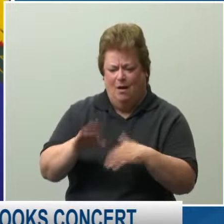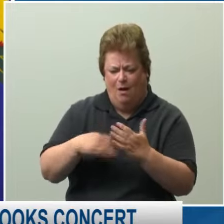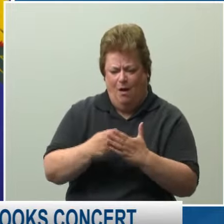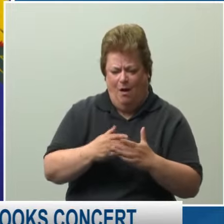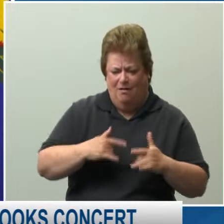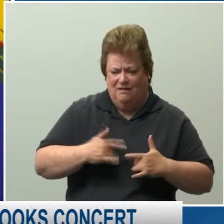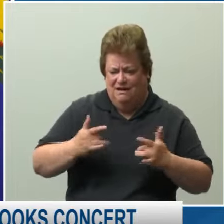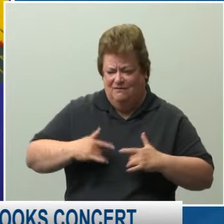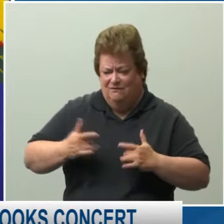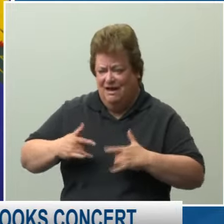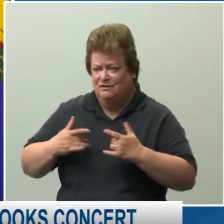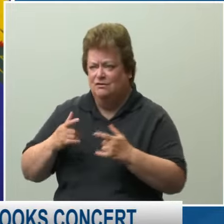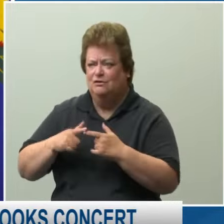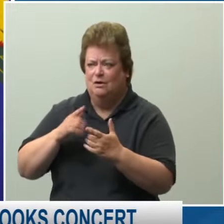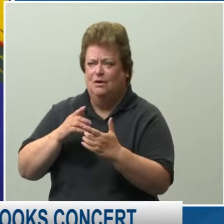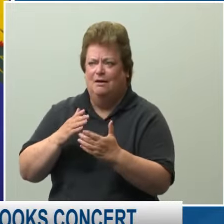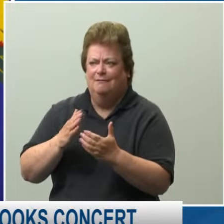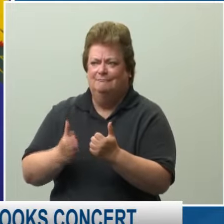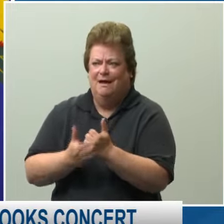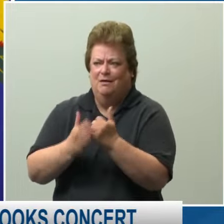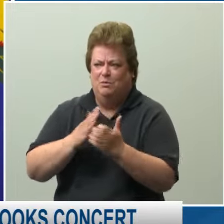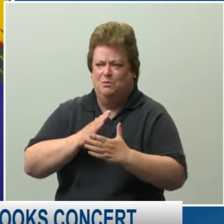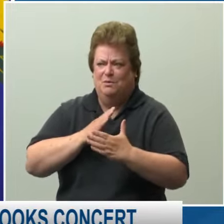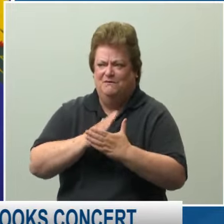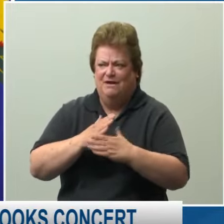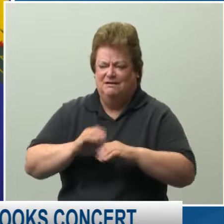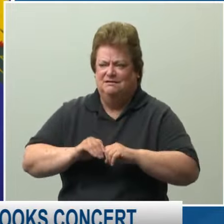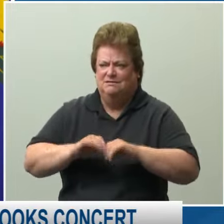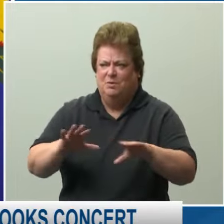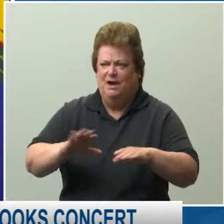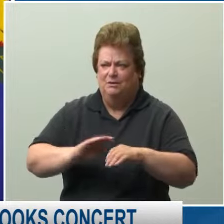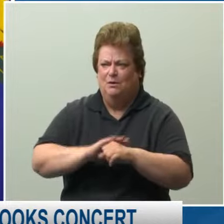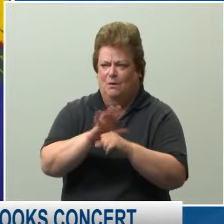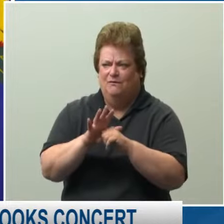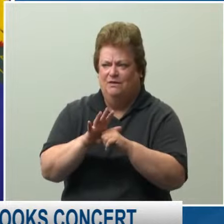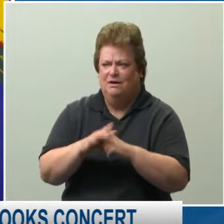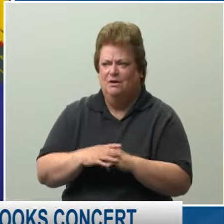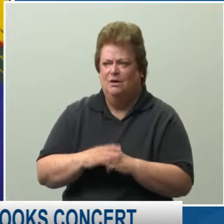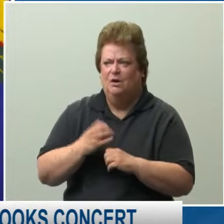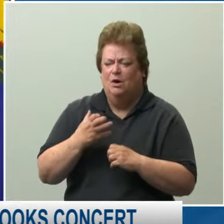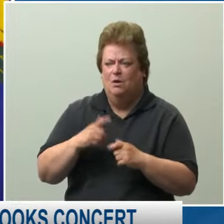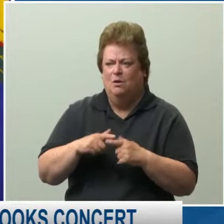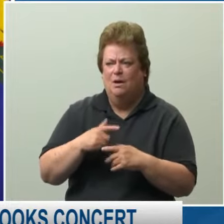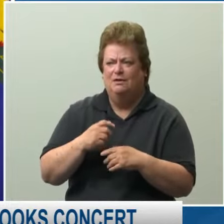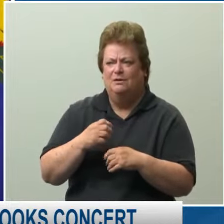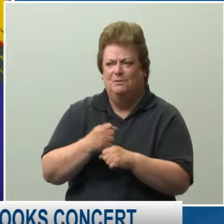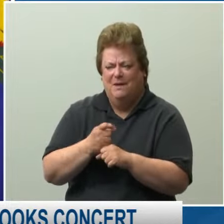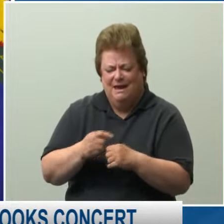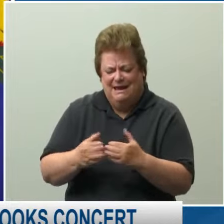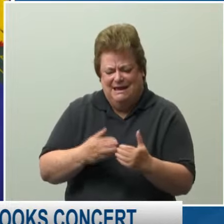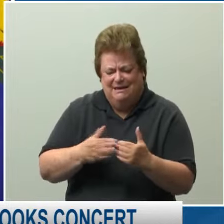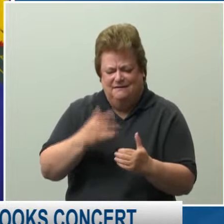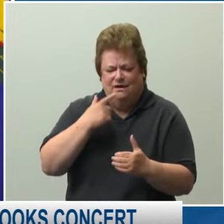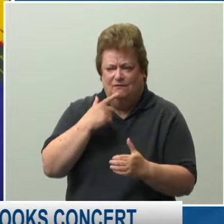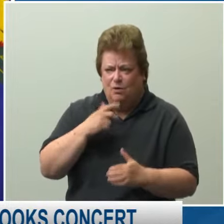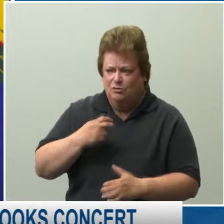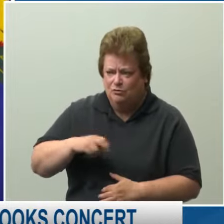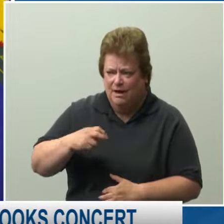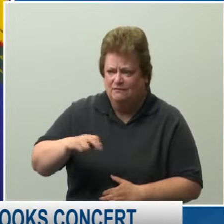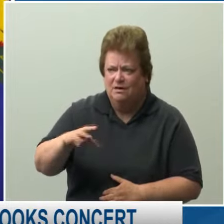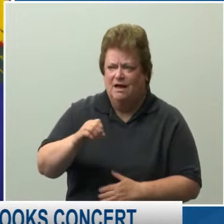of COVID-19. We also want to ease travel and traffic as much as